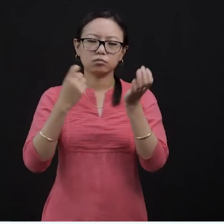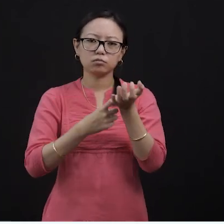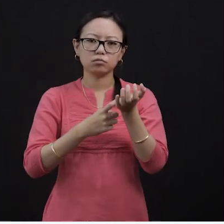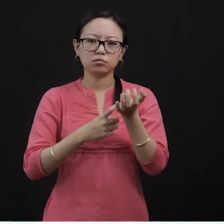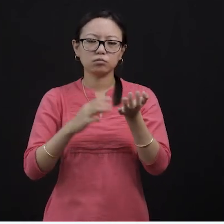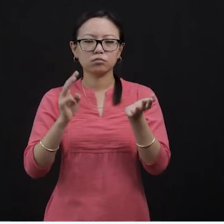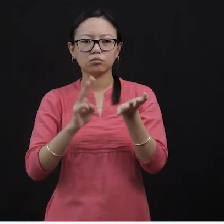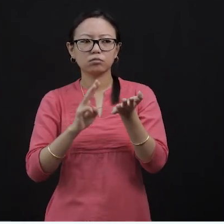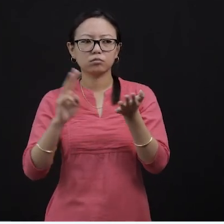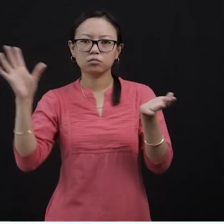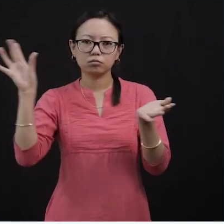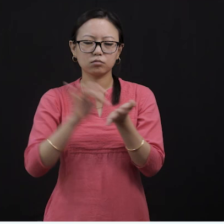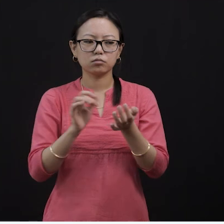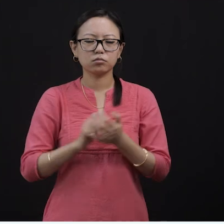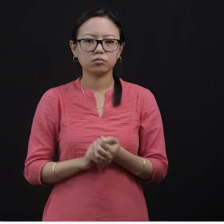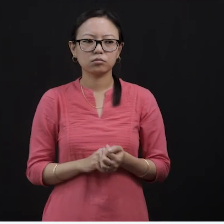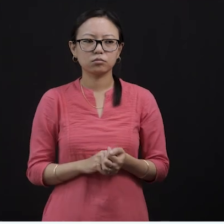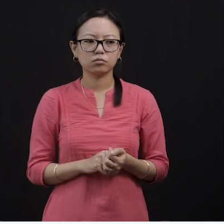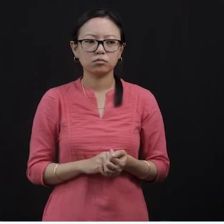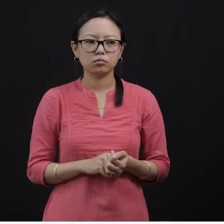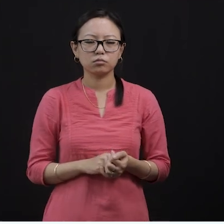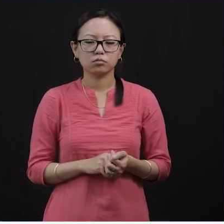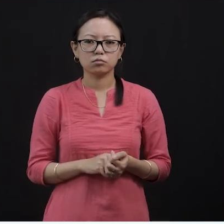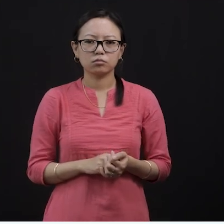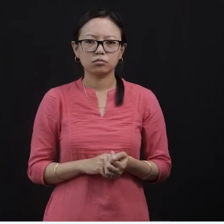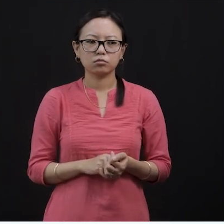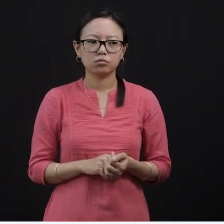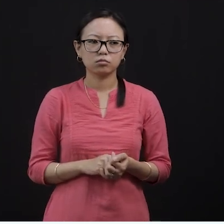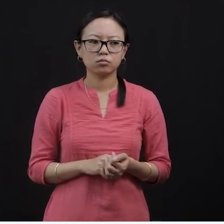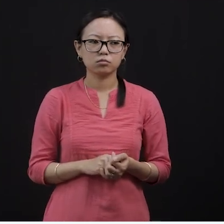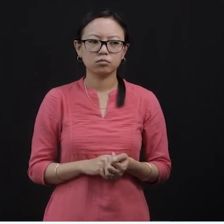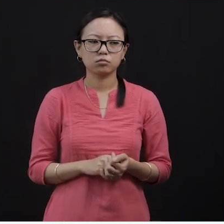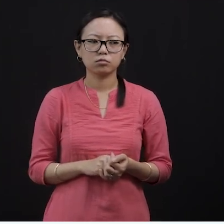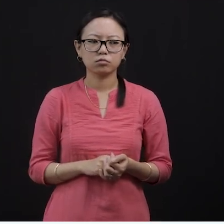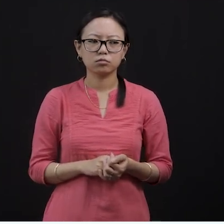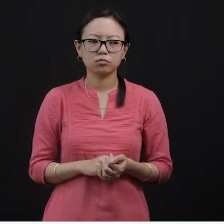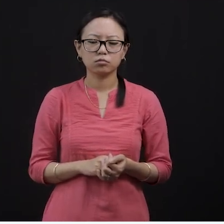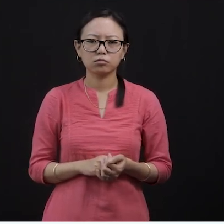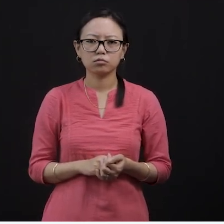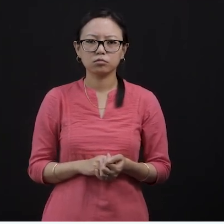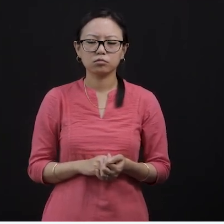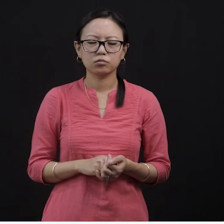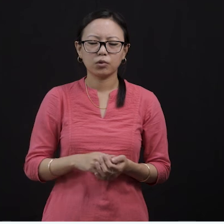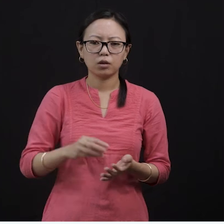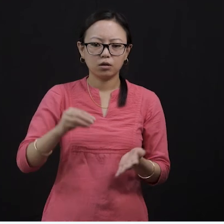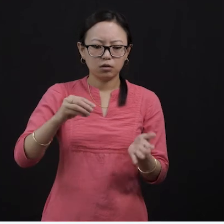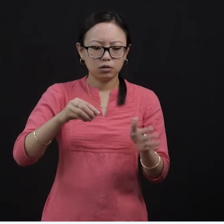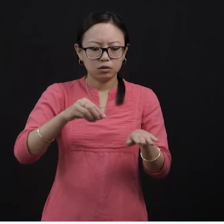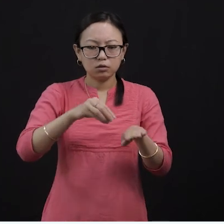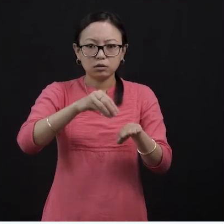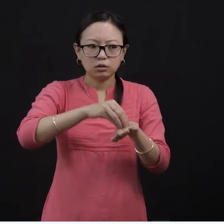And then, without lifting the bar magnet, you have to move around from the starting